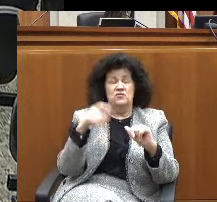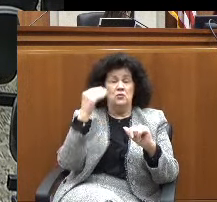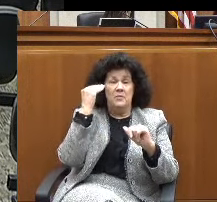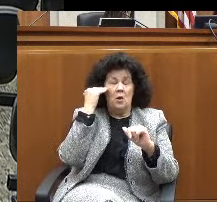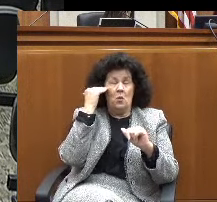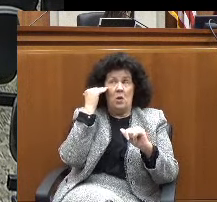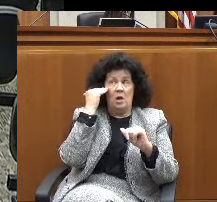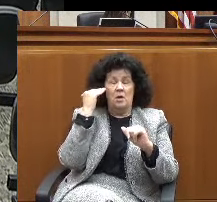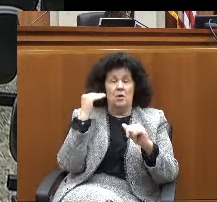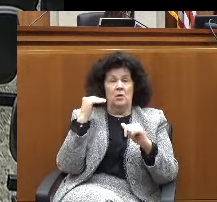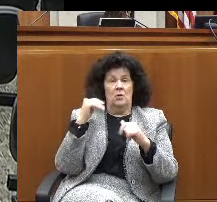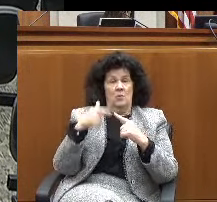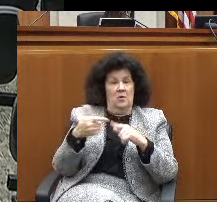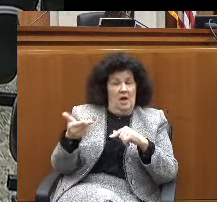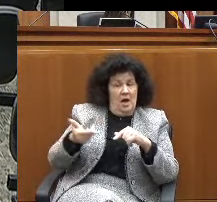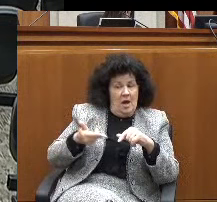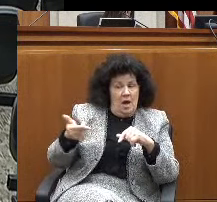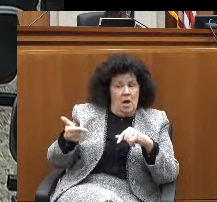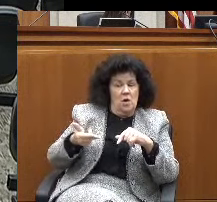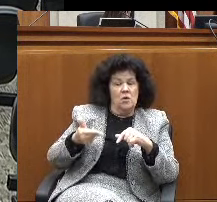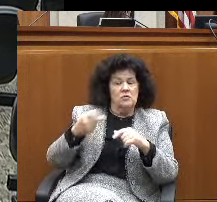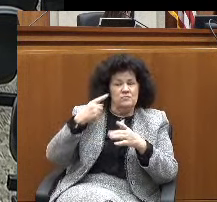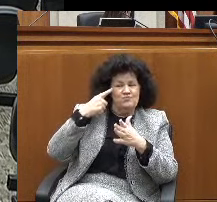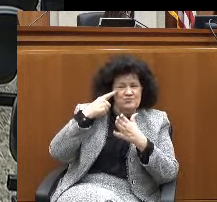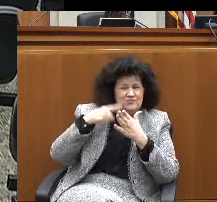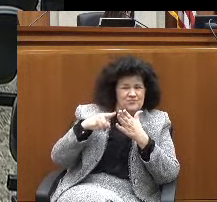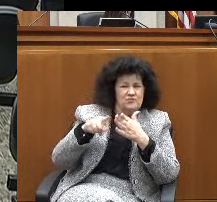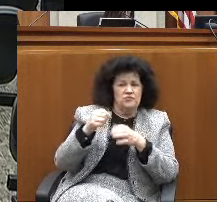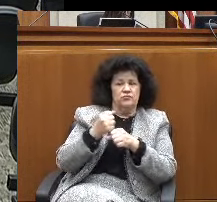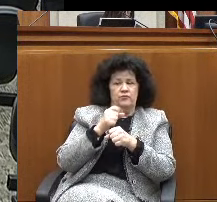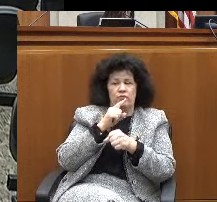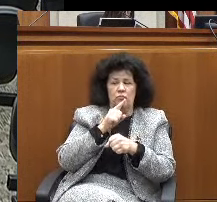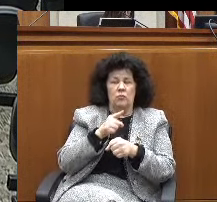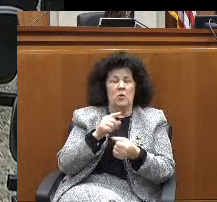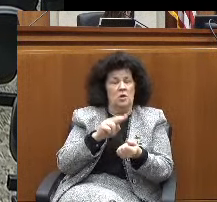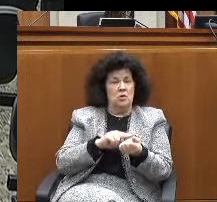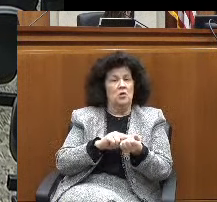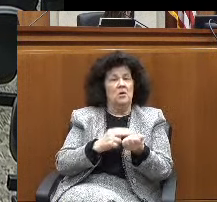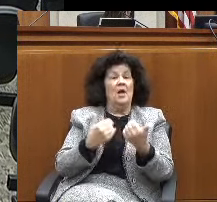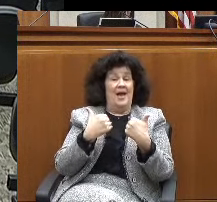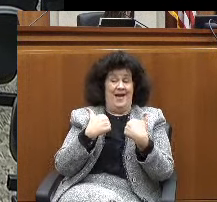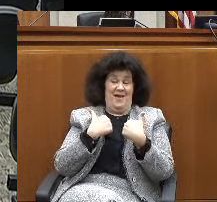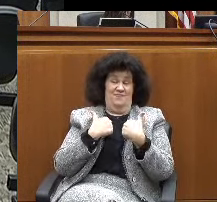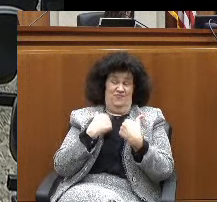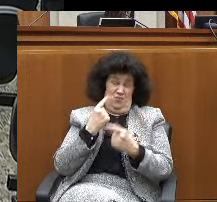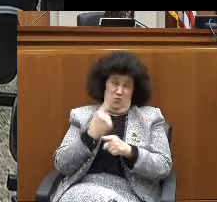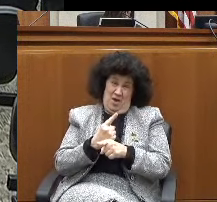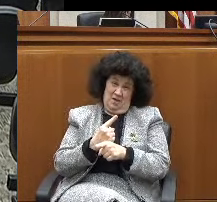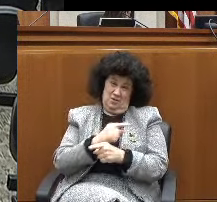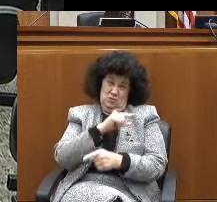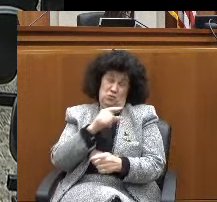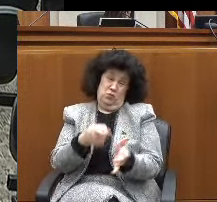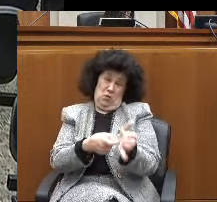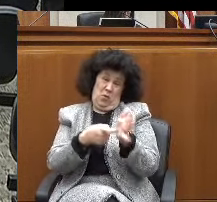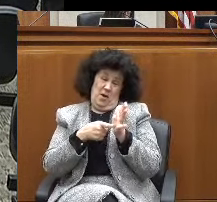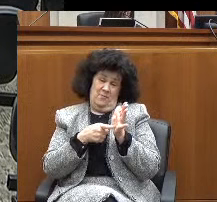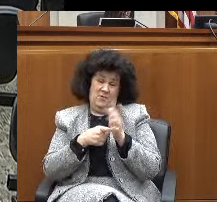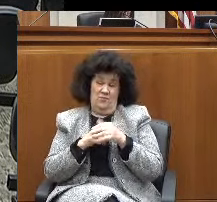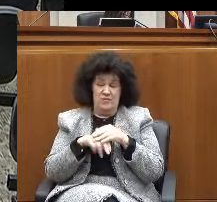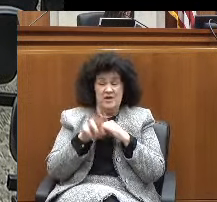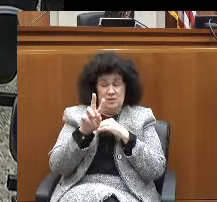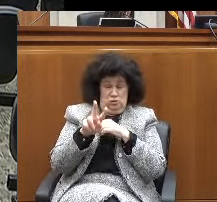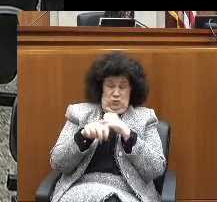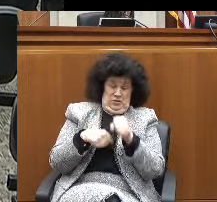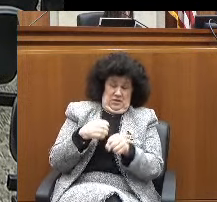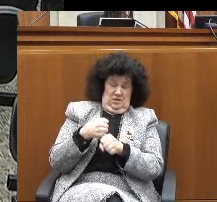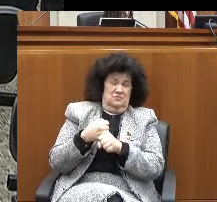cognizant when we do our hiring to make sure that these people, these nurses have the requirements that we need. So even with that 2 years, it really doesn't guarantee